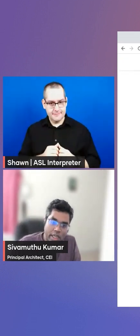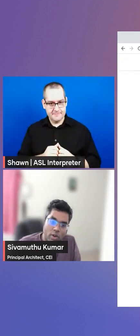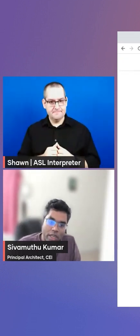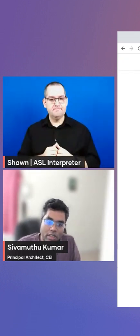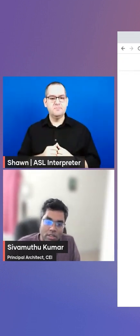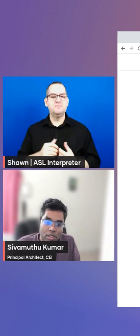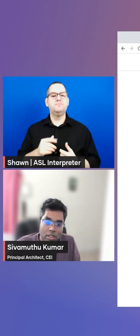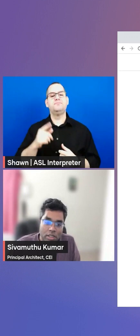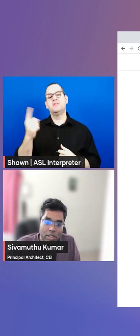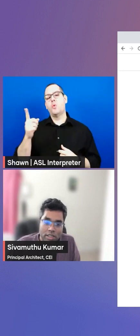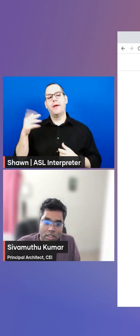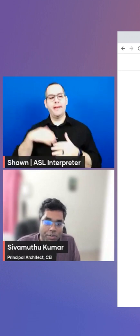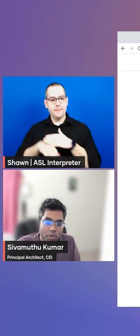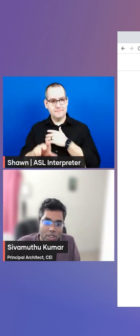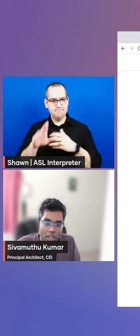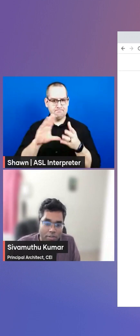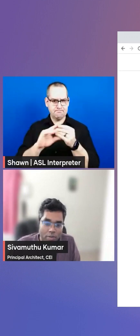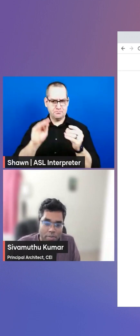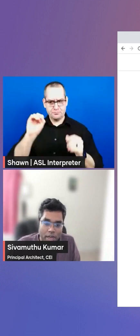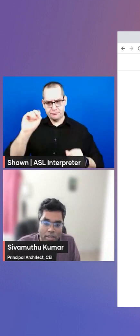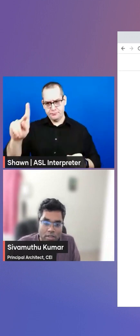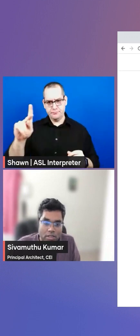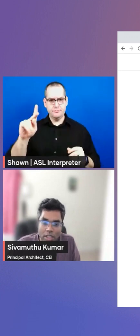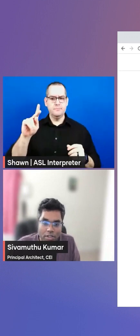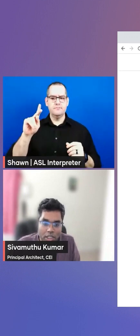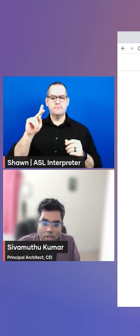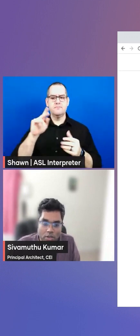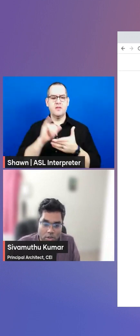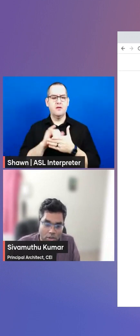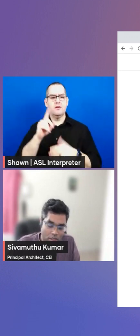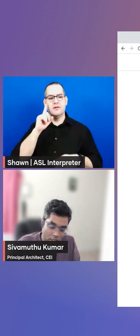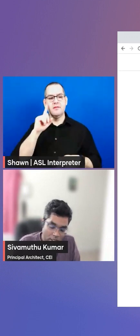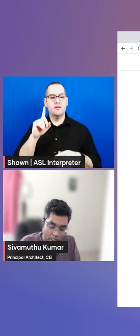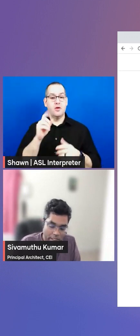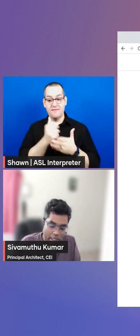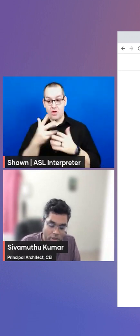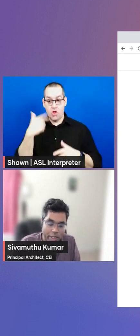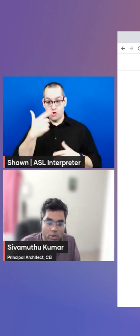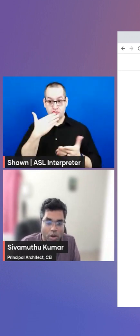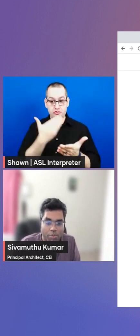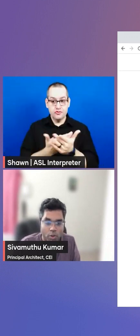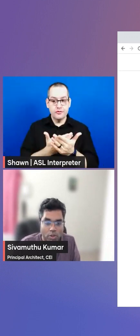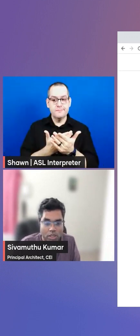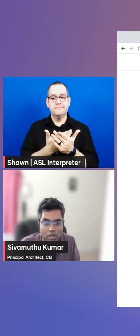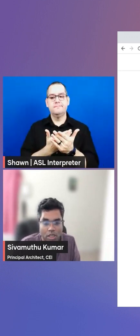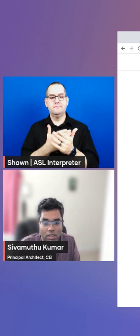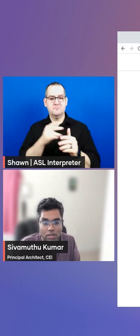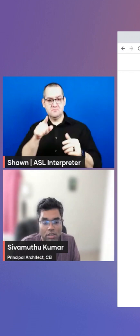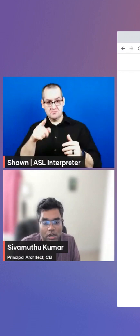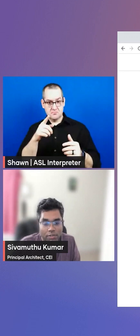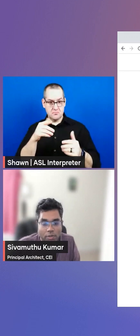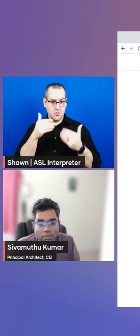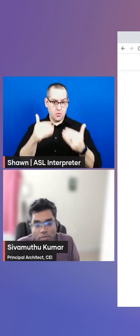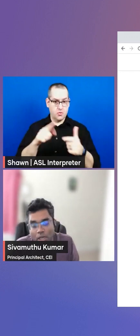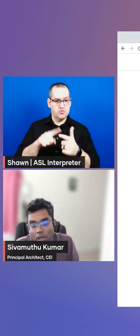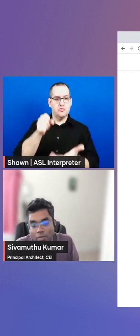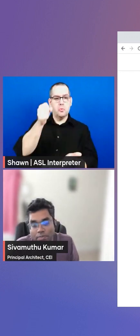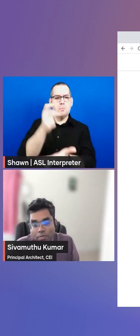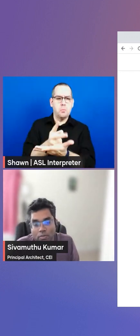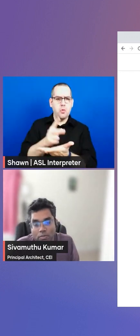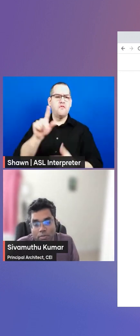in, see like, okay, let's review this Terraform plan. Everything looks good. Then they are going to approve this